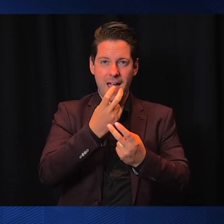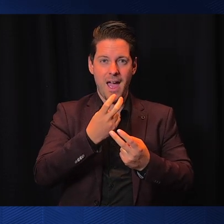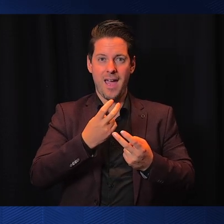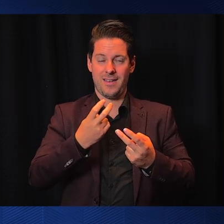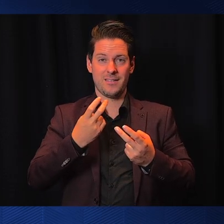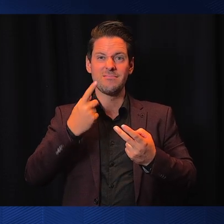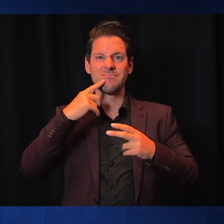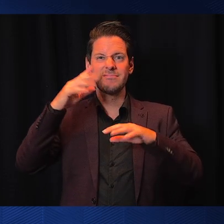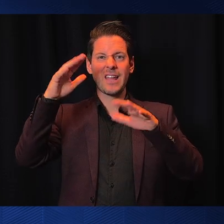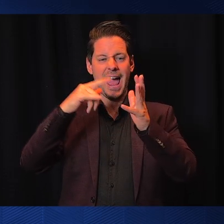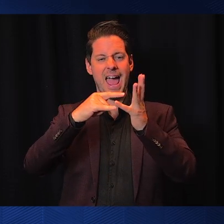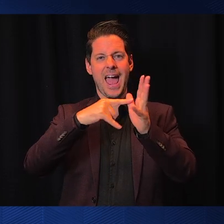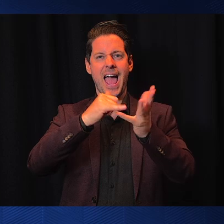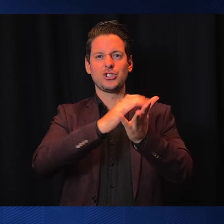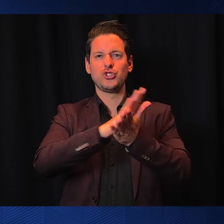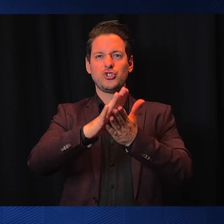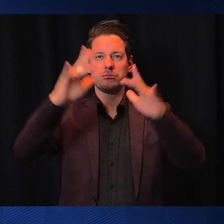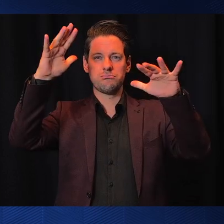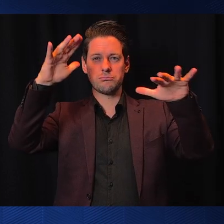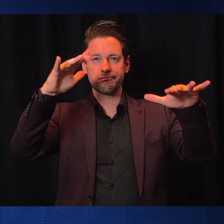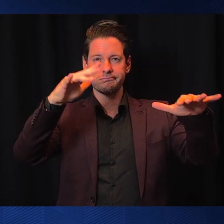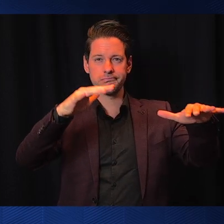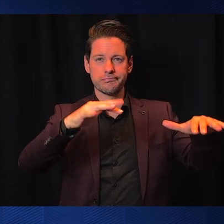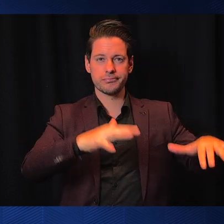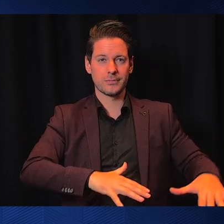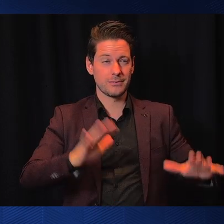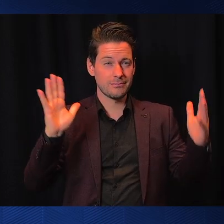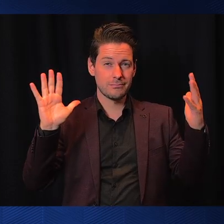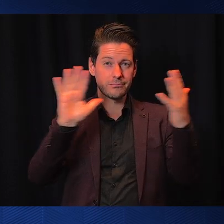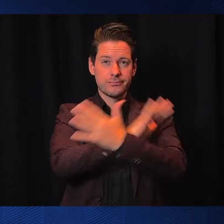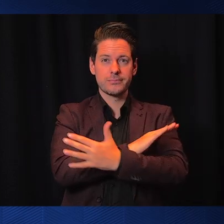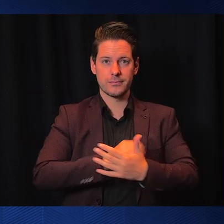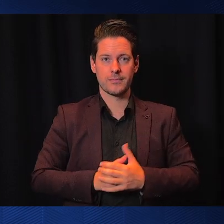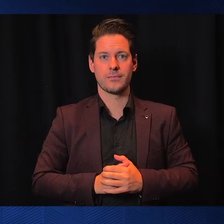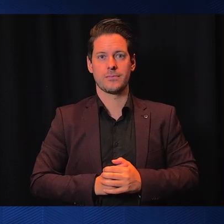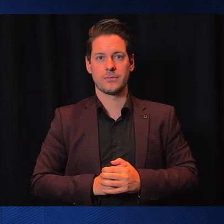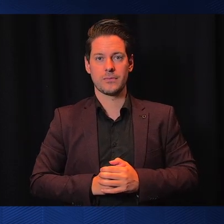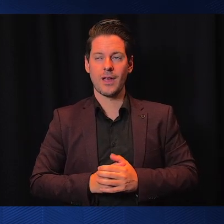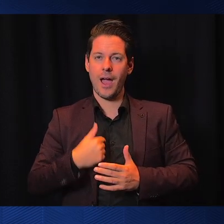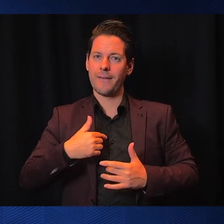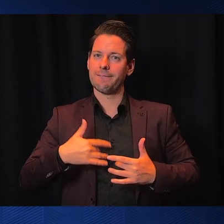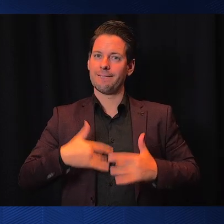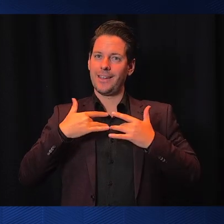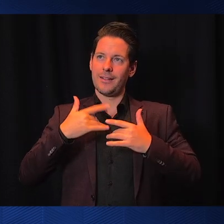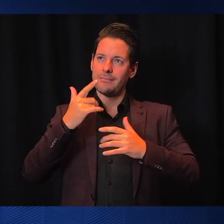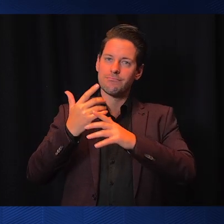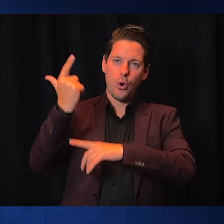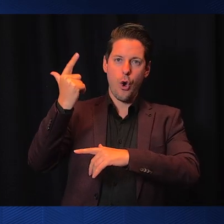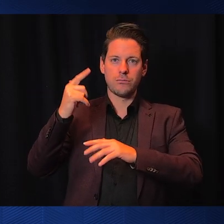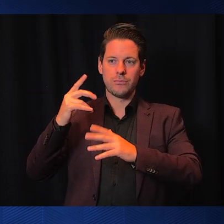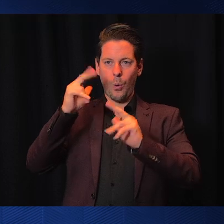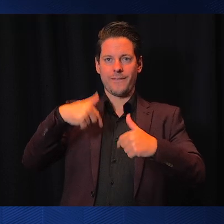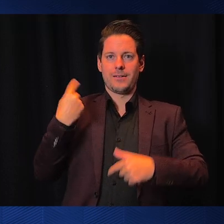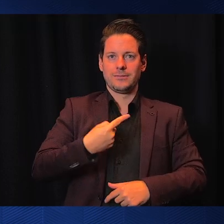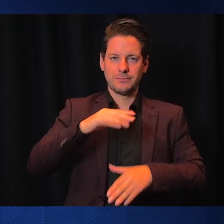and rain ash started to fall. I believe we were shielded by an unseen force. From a